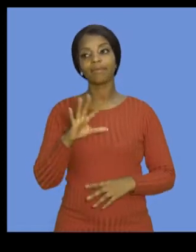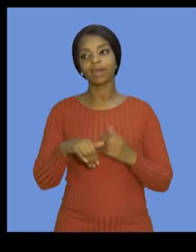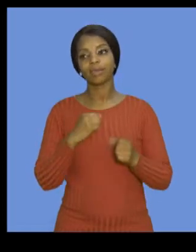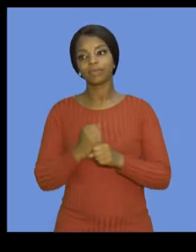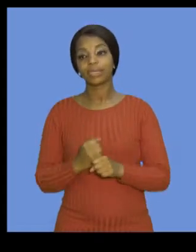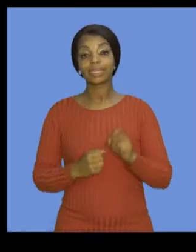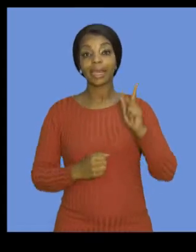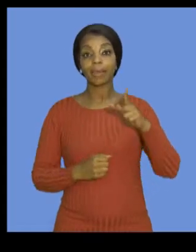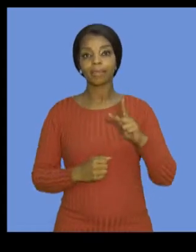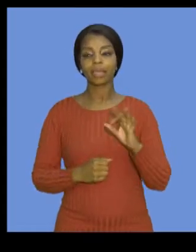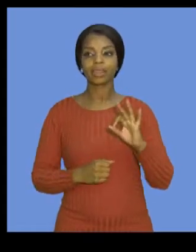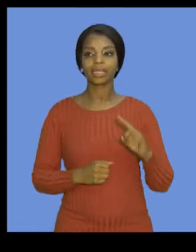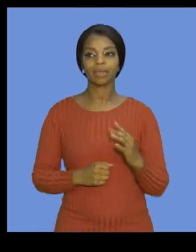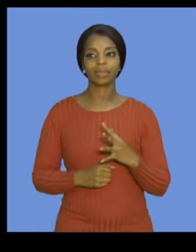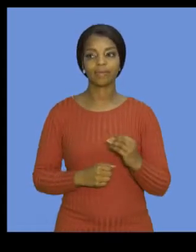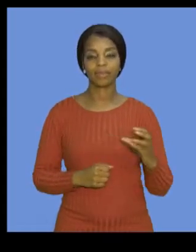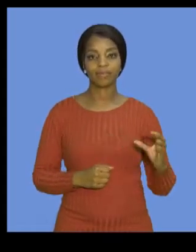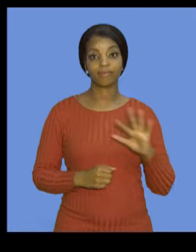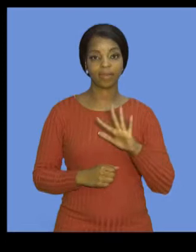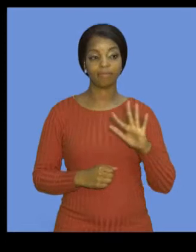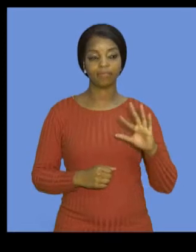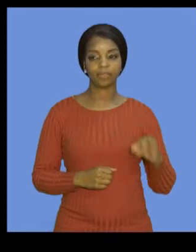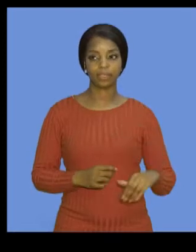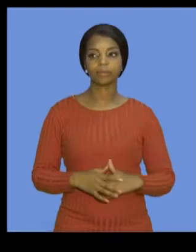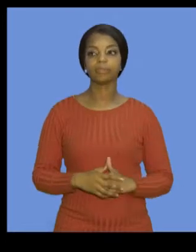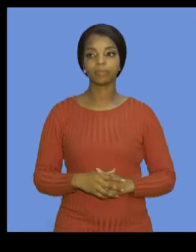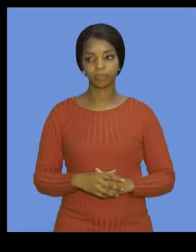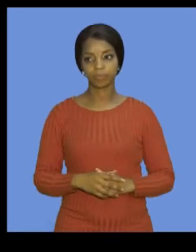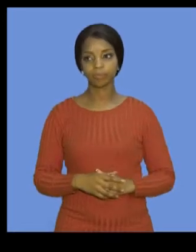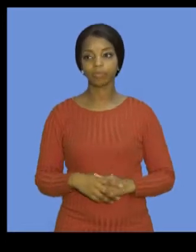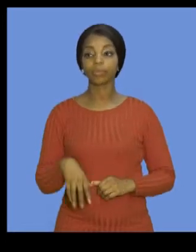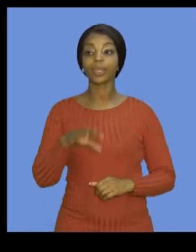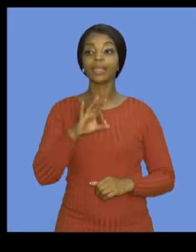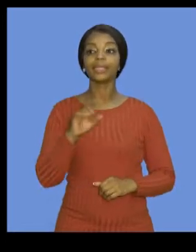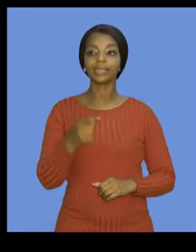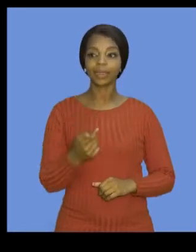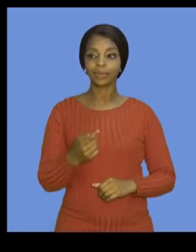years. P will be the 3,550. So this is